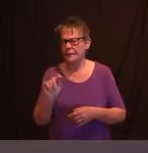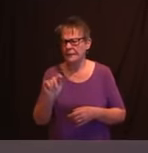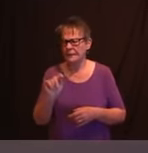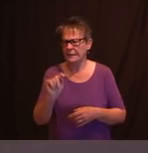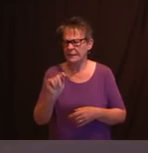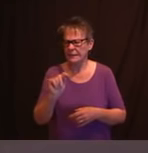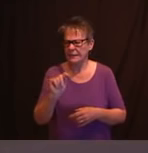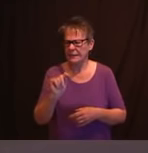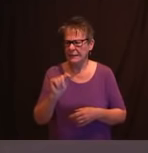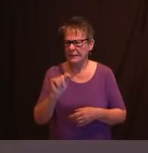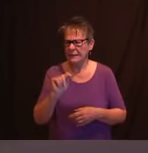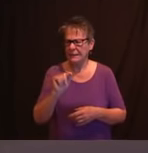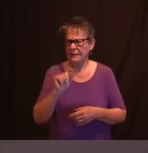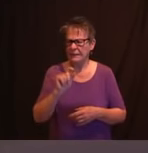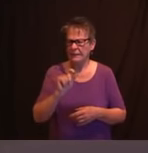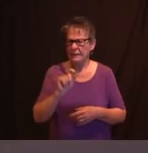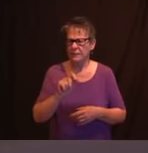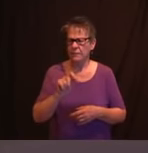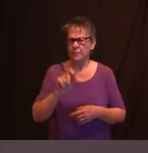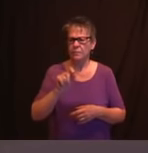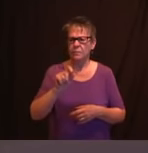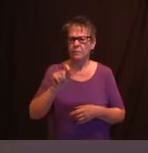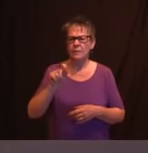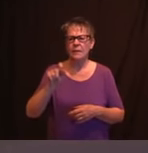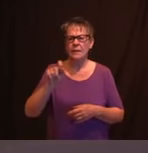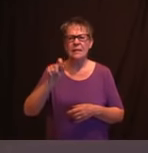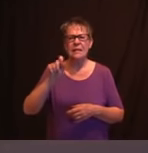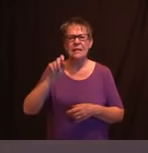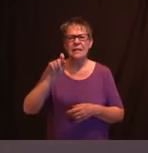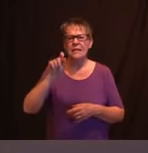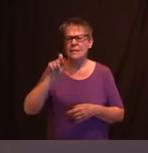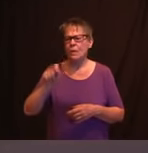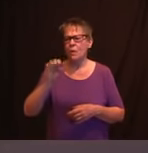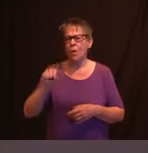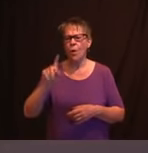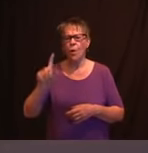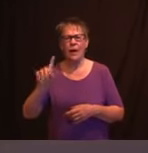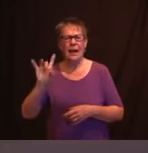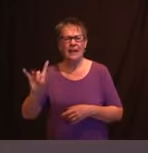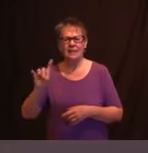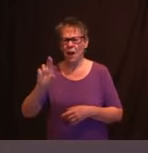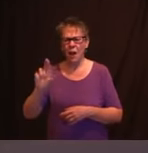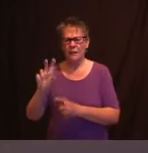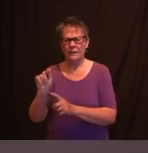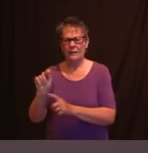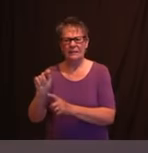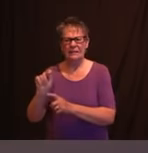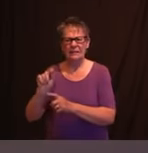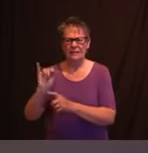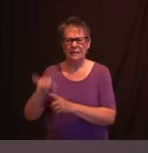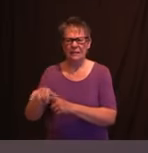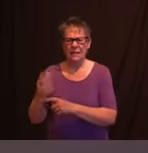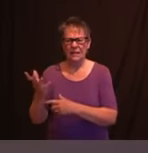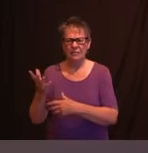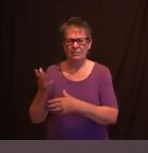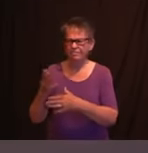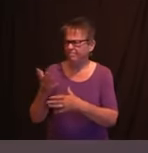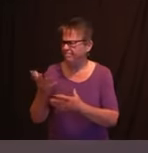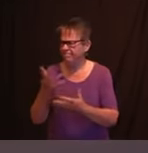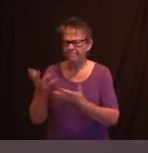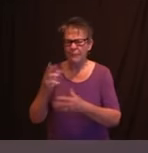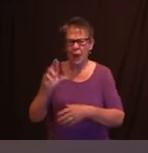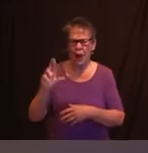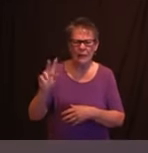late between 0.81 and 0.88. The key thing that Tina will remind me to say is it's got to stay under